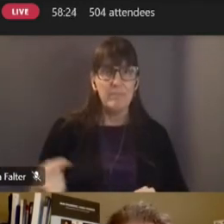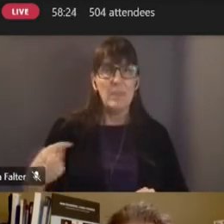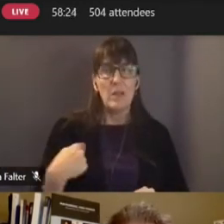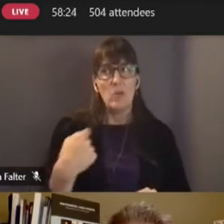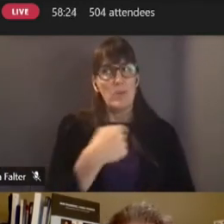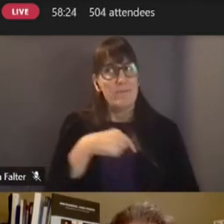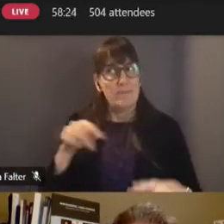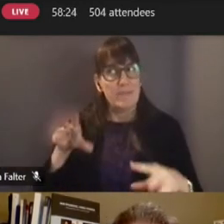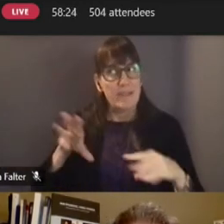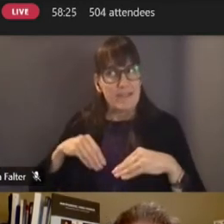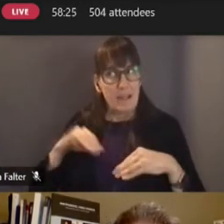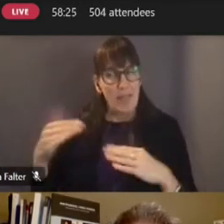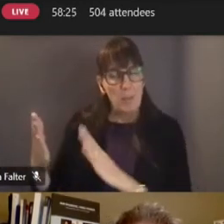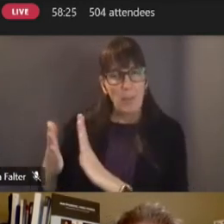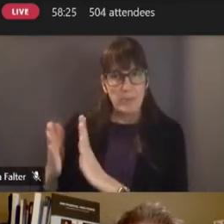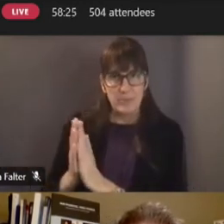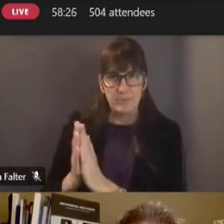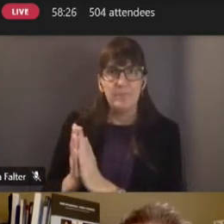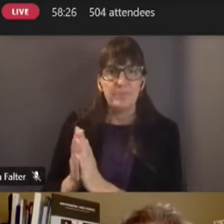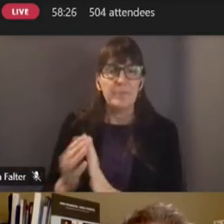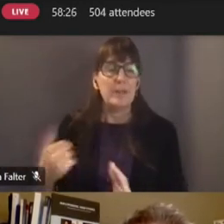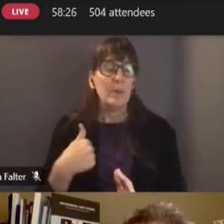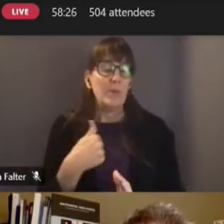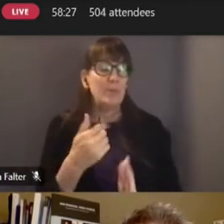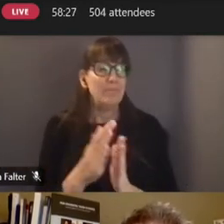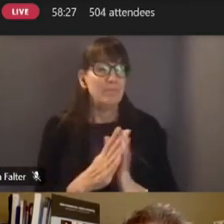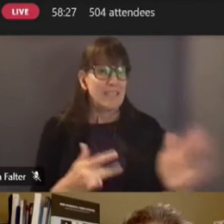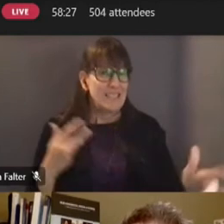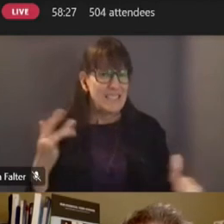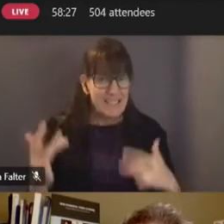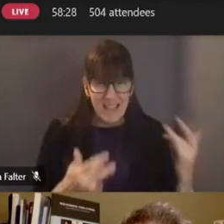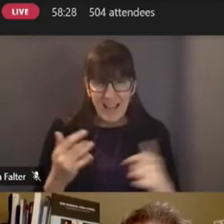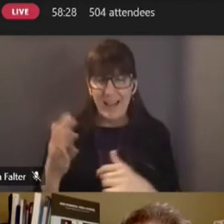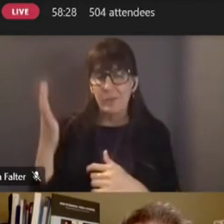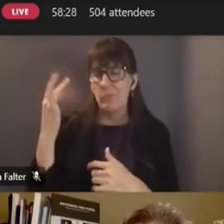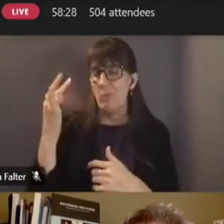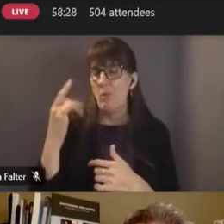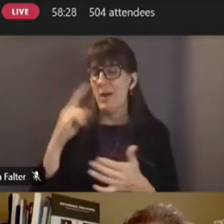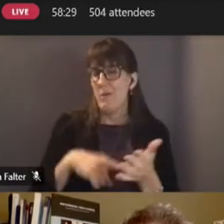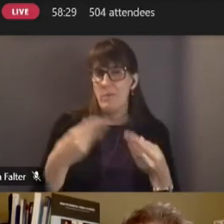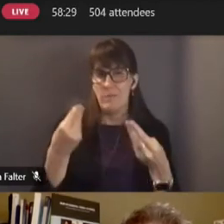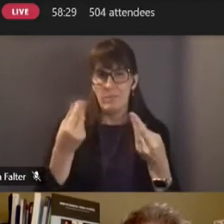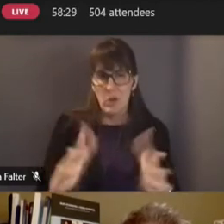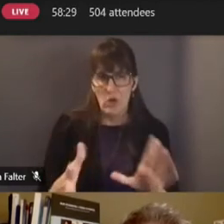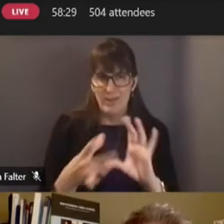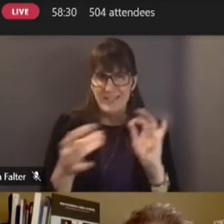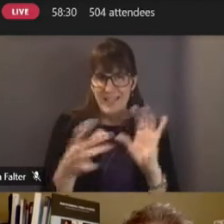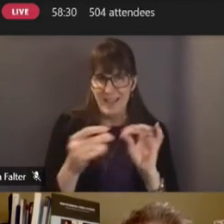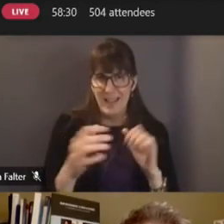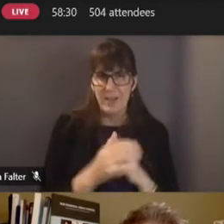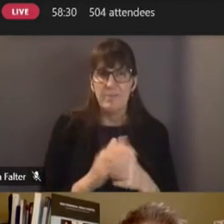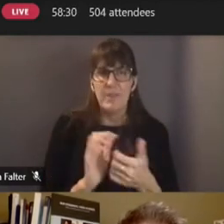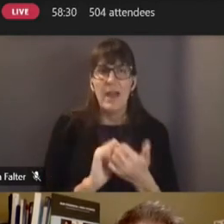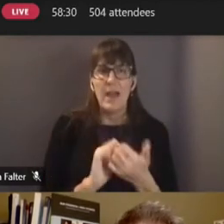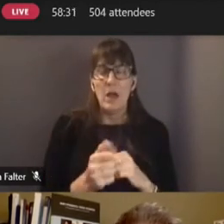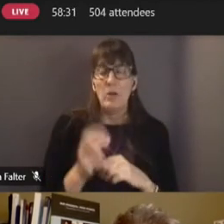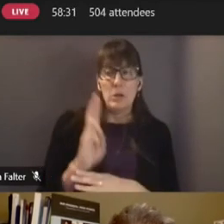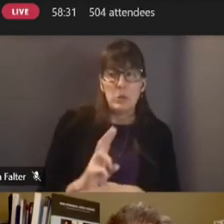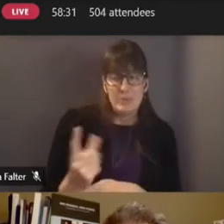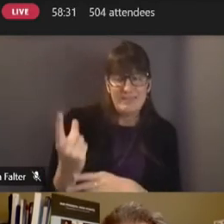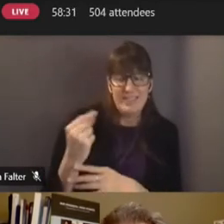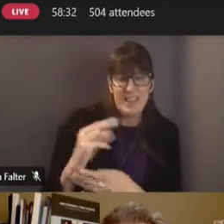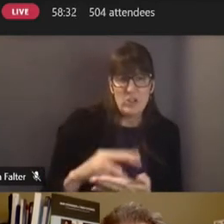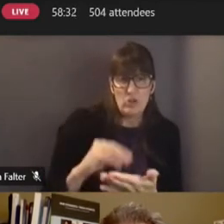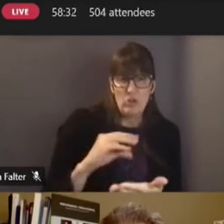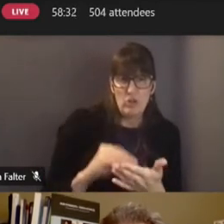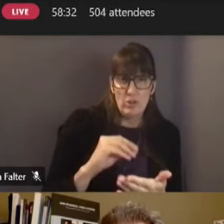that approach. And we're very excited, given the things that we've shared previously, on how to take the learning from last year, particularly as